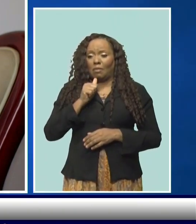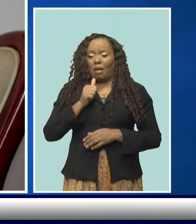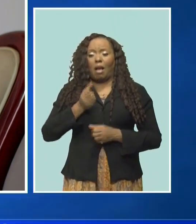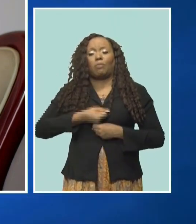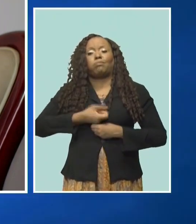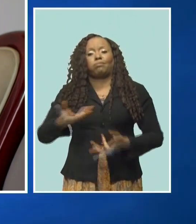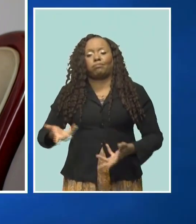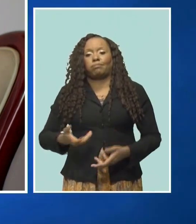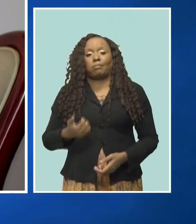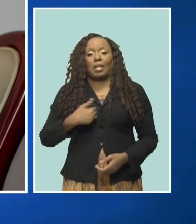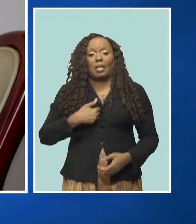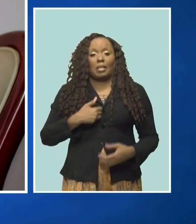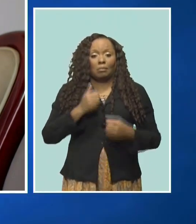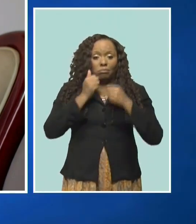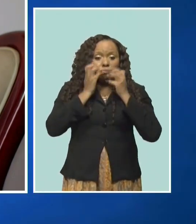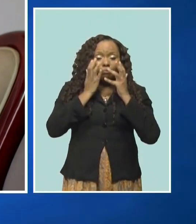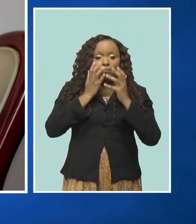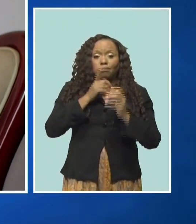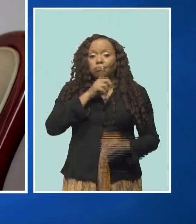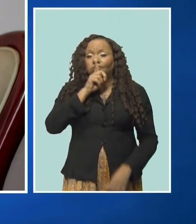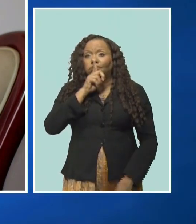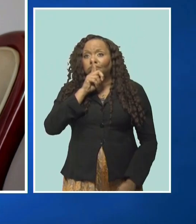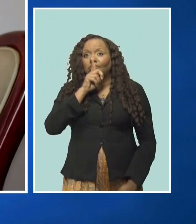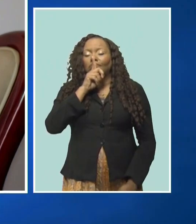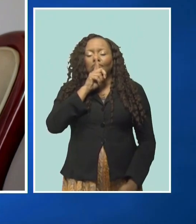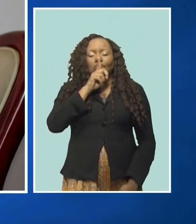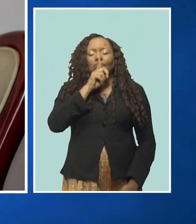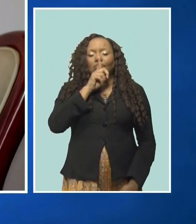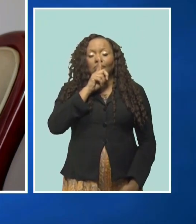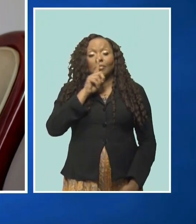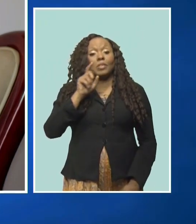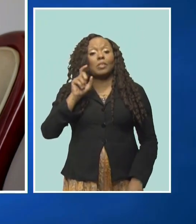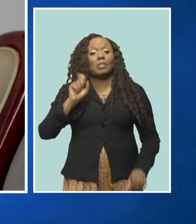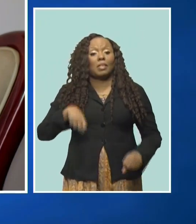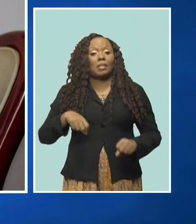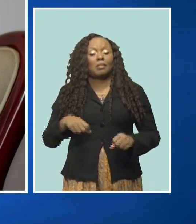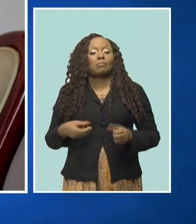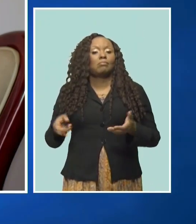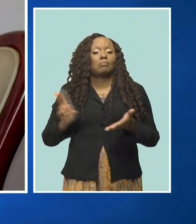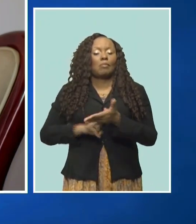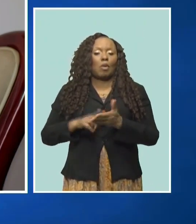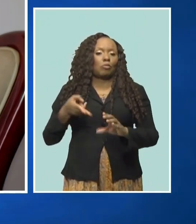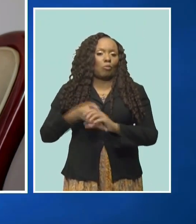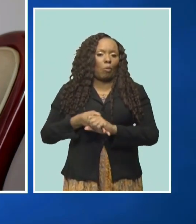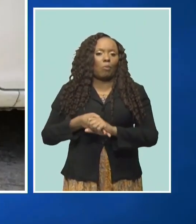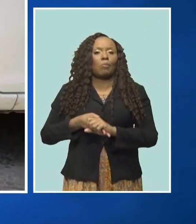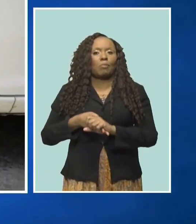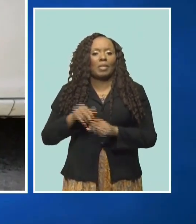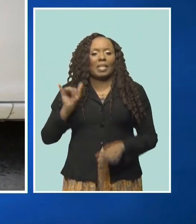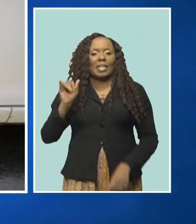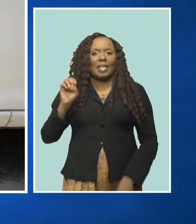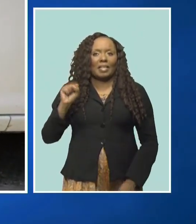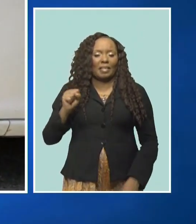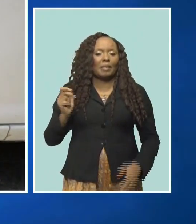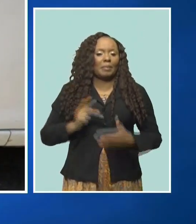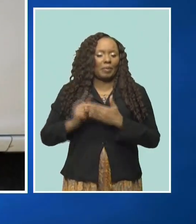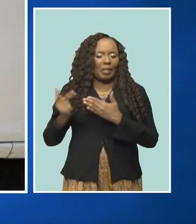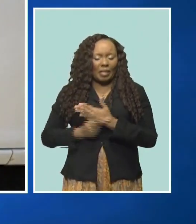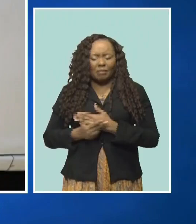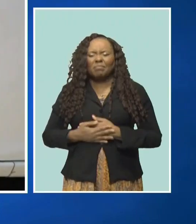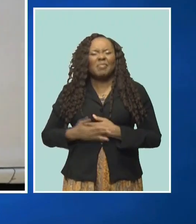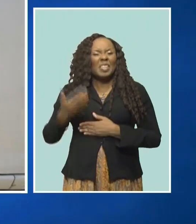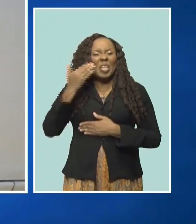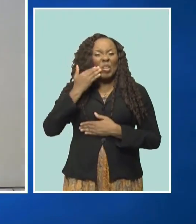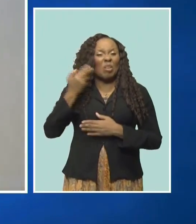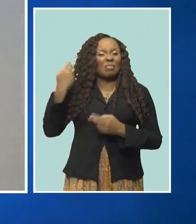Yes, I will encourage anyone to sign up and be a part of it. It's a great program for young entrepreneurs. Despite the market being tough,